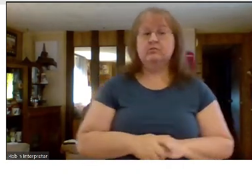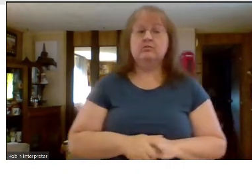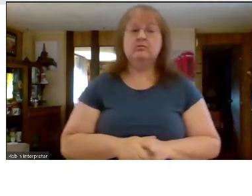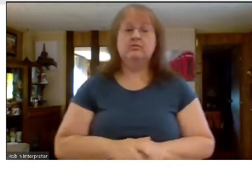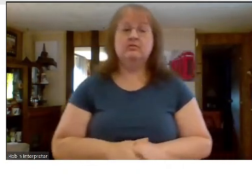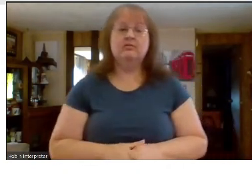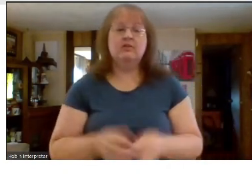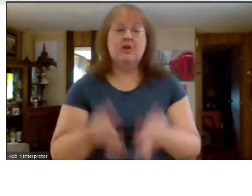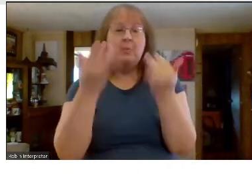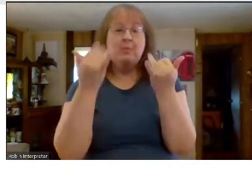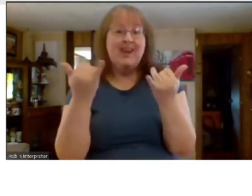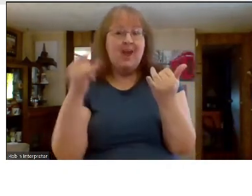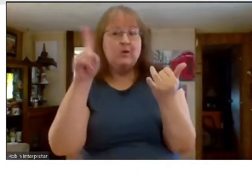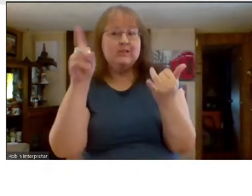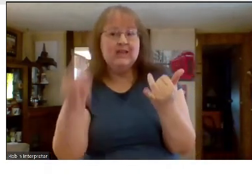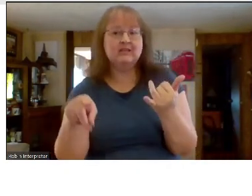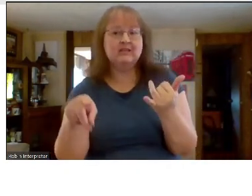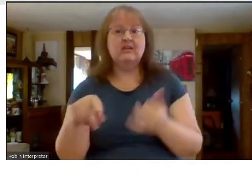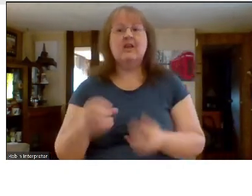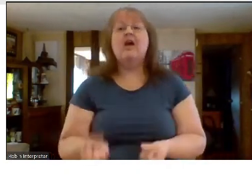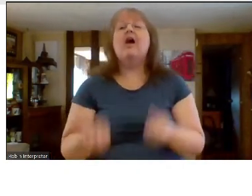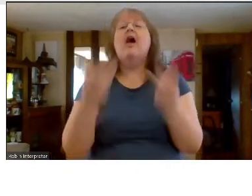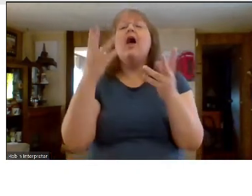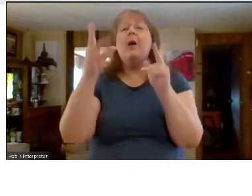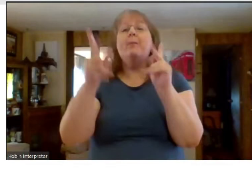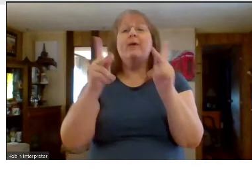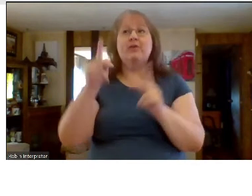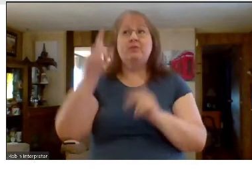says how many people out of